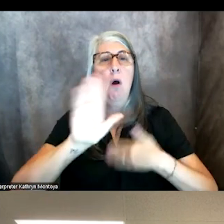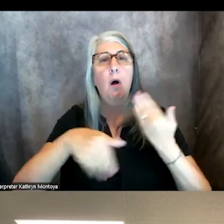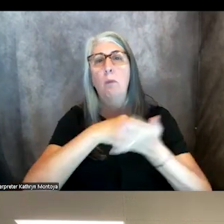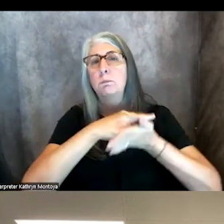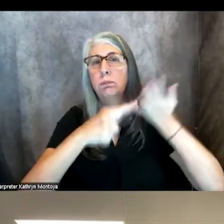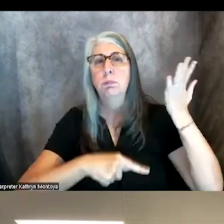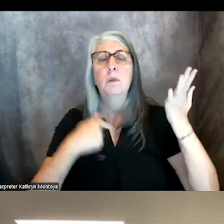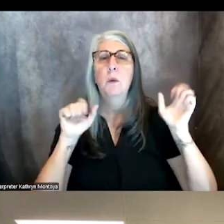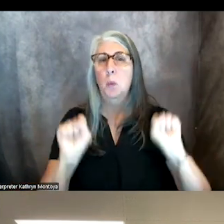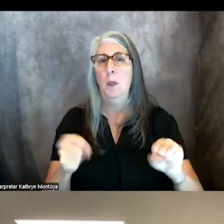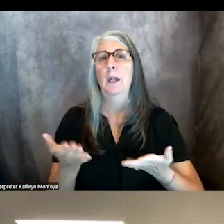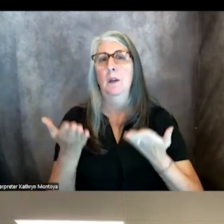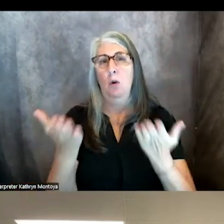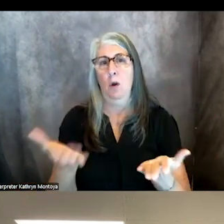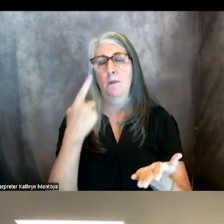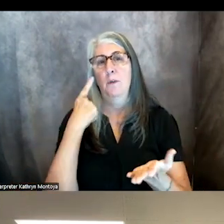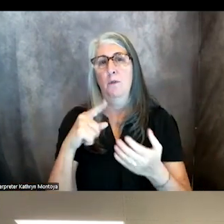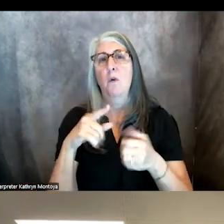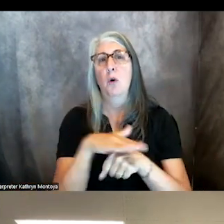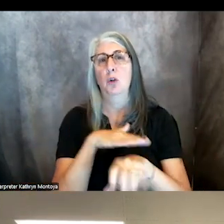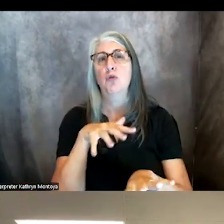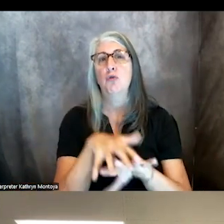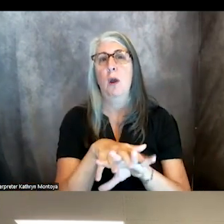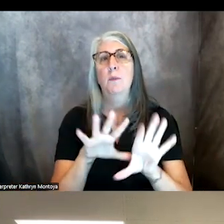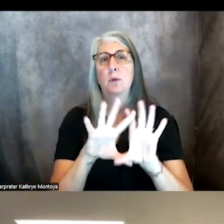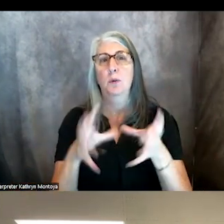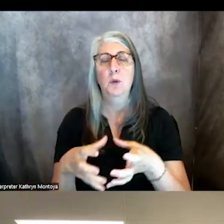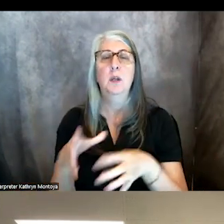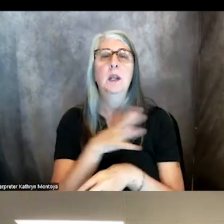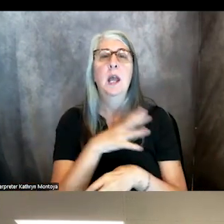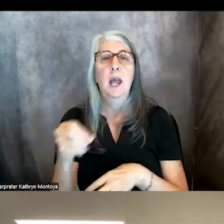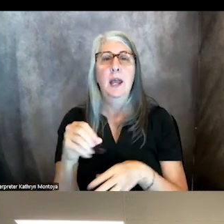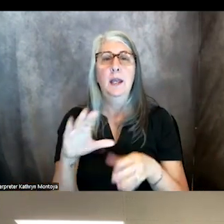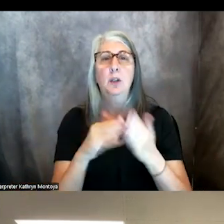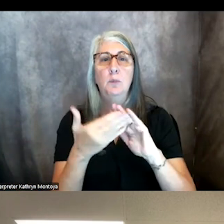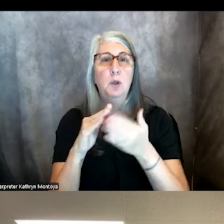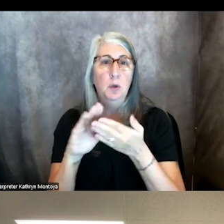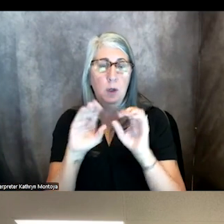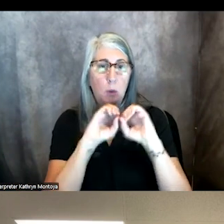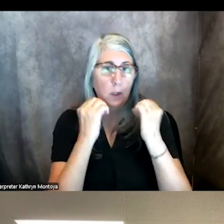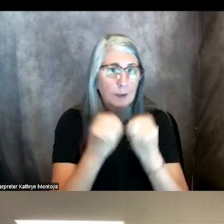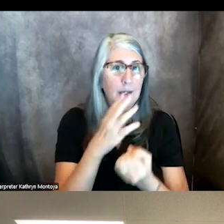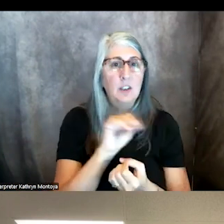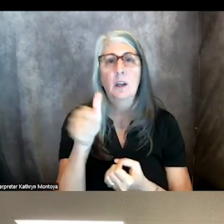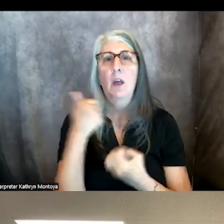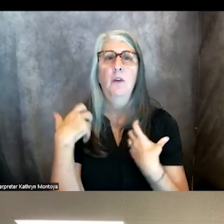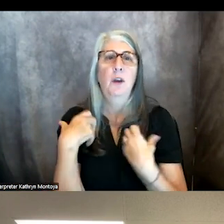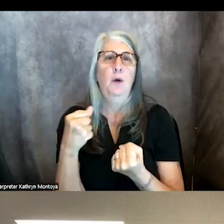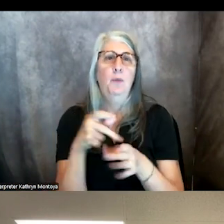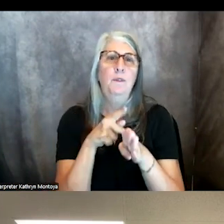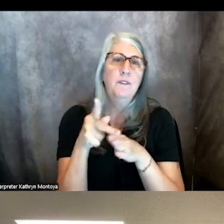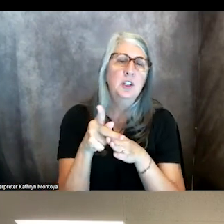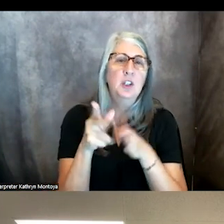we're able to offer to tribal communities, community-based organizations, and other health professionals and folks working